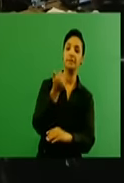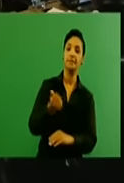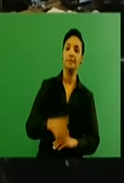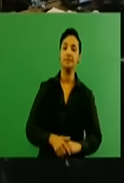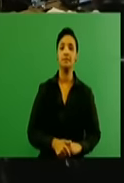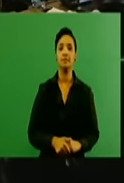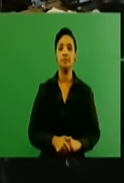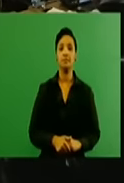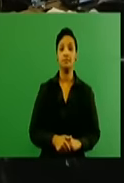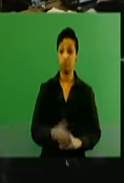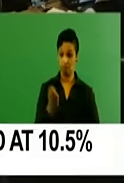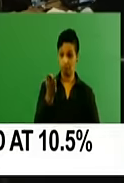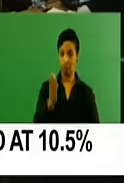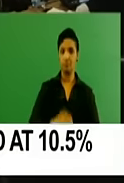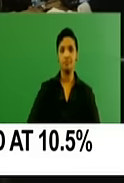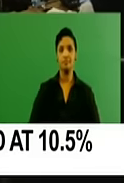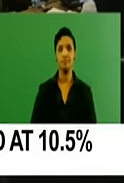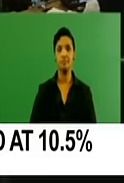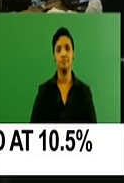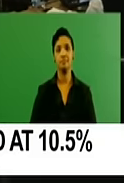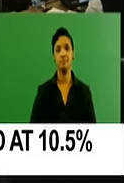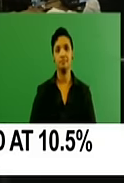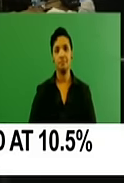Oh, Hillary.